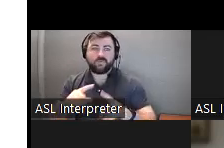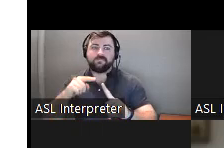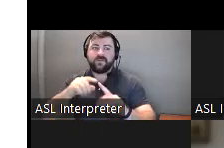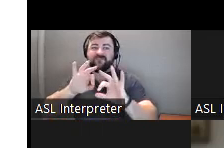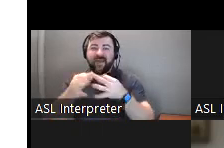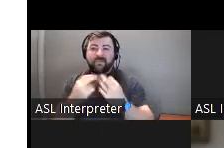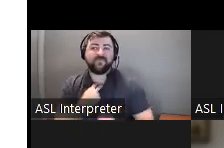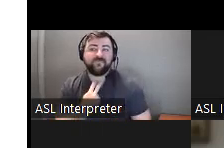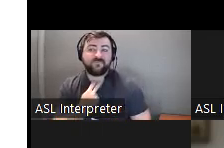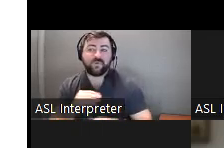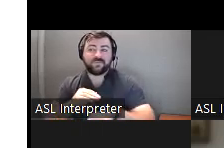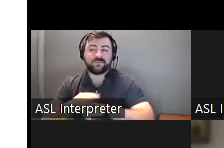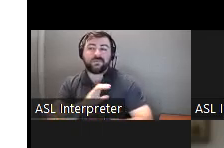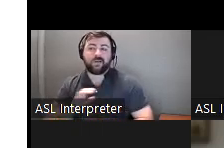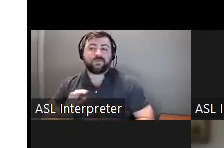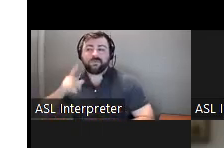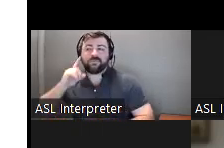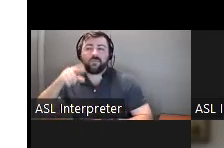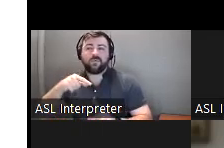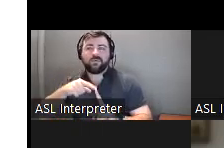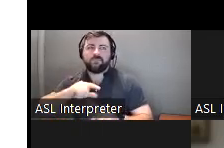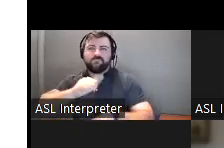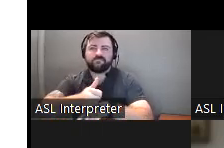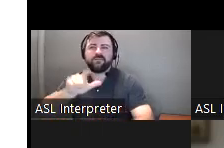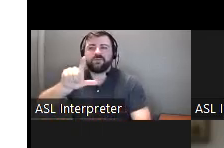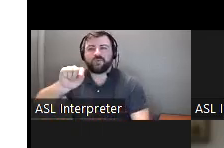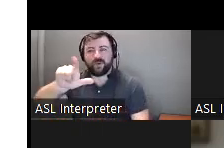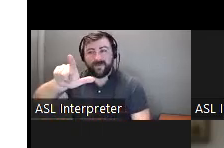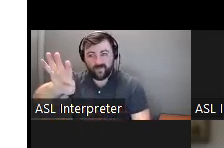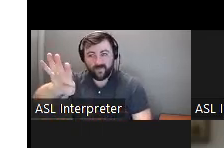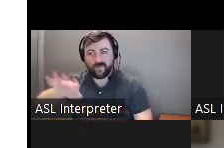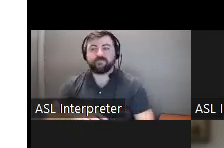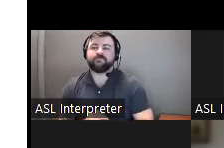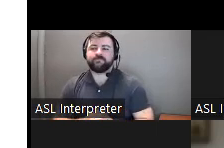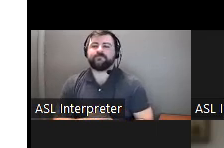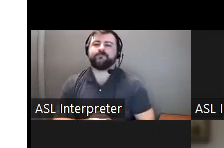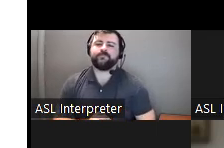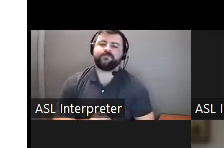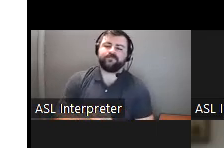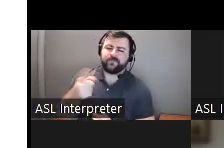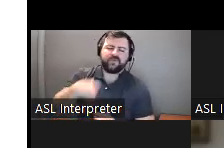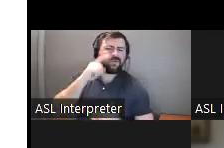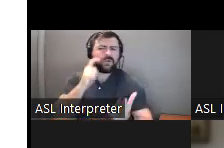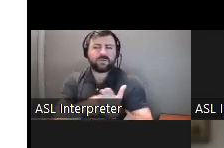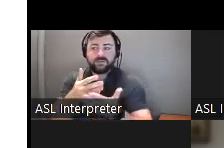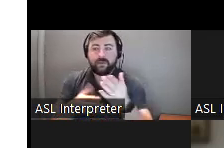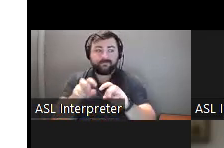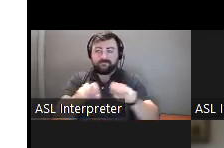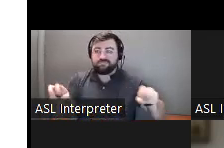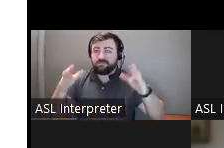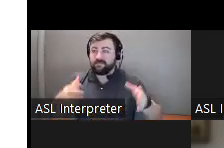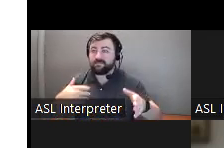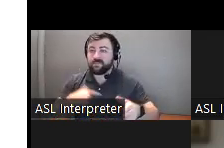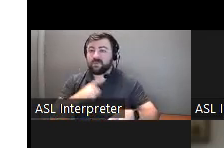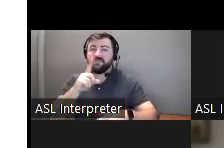in early 2024. And so, as you may have noticed, there are some panelists who have joined us today and